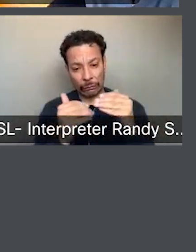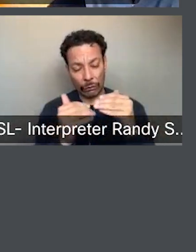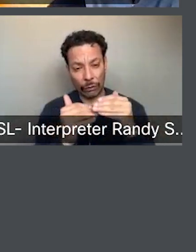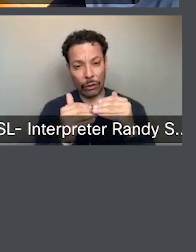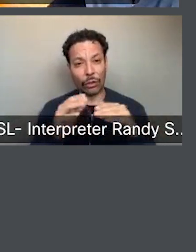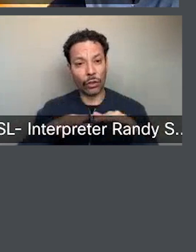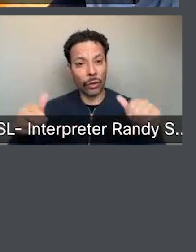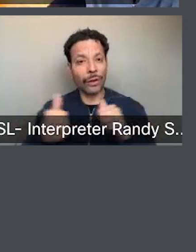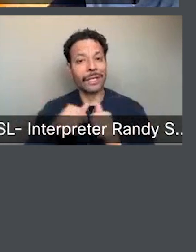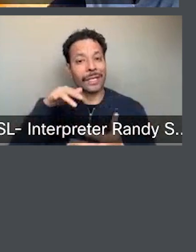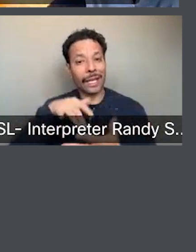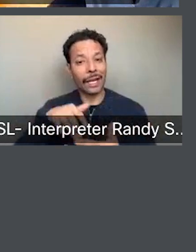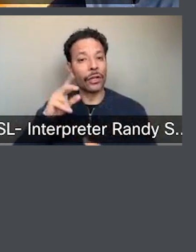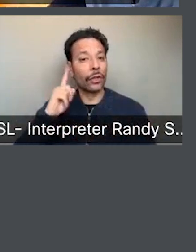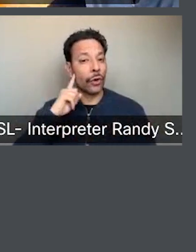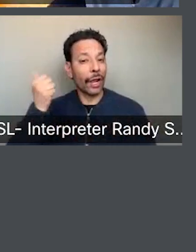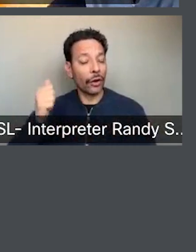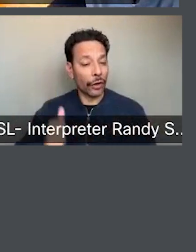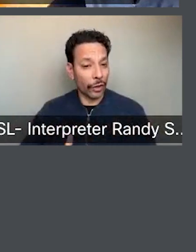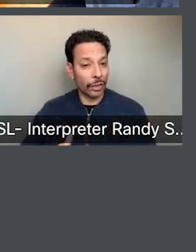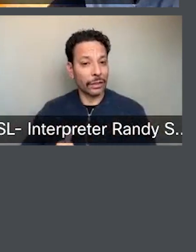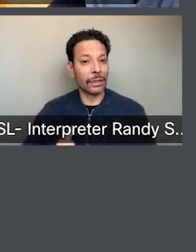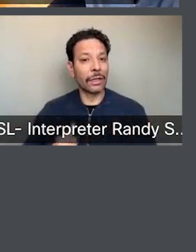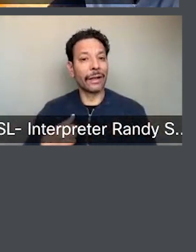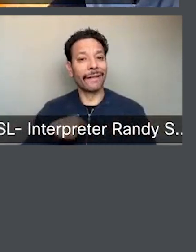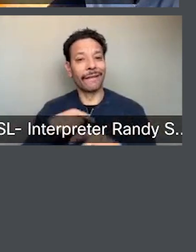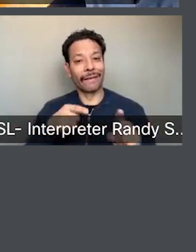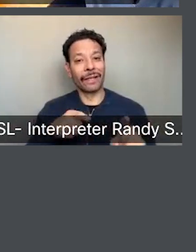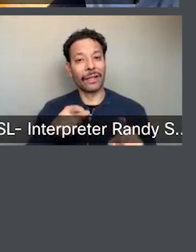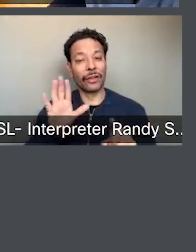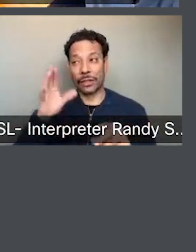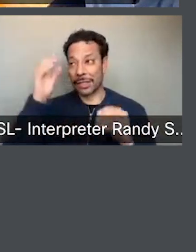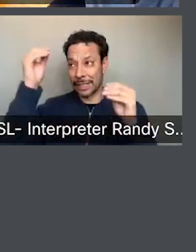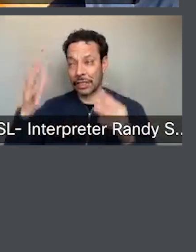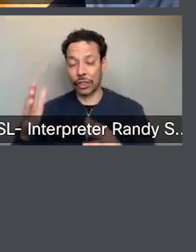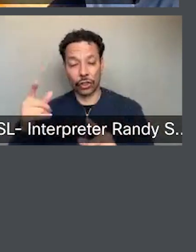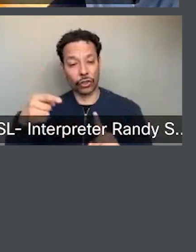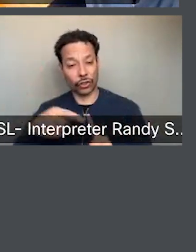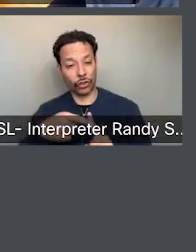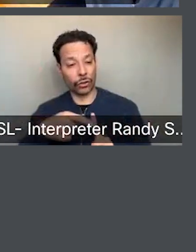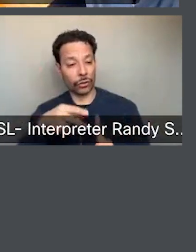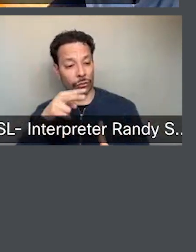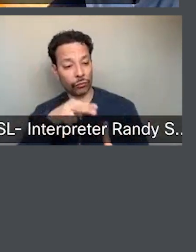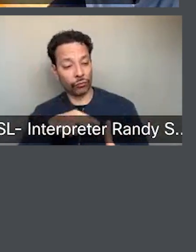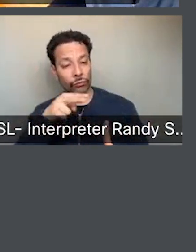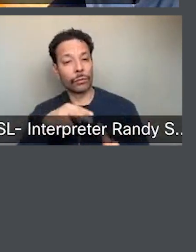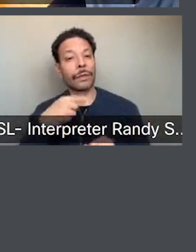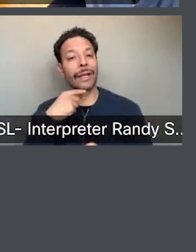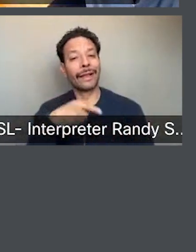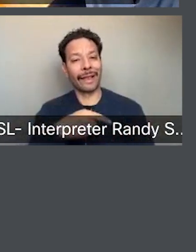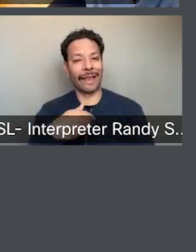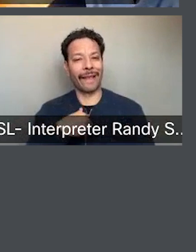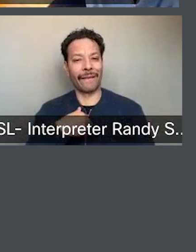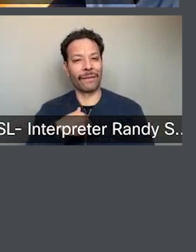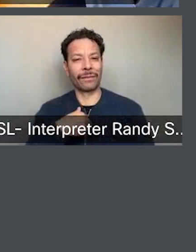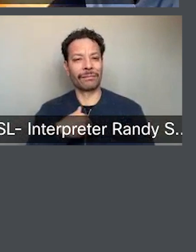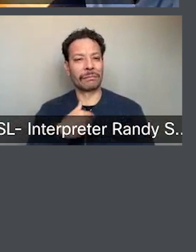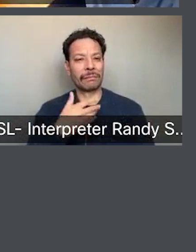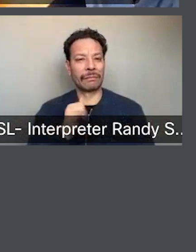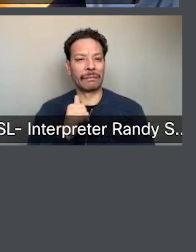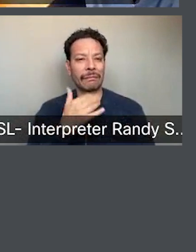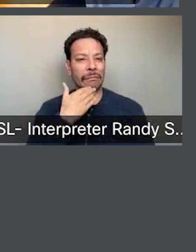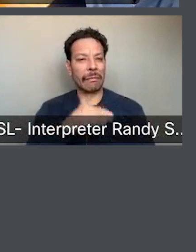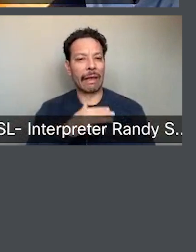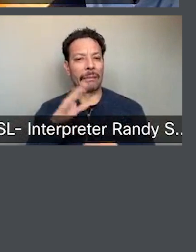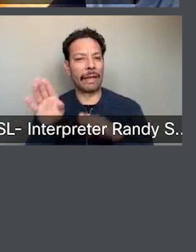with unilateral hearing loss were rated by their teachers as having poor behavior